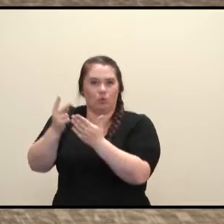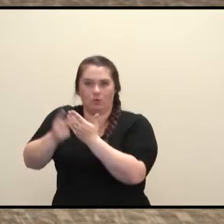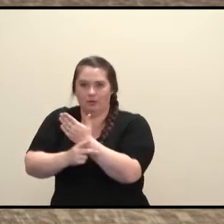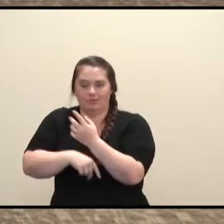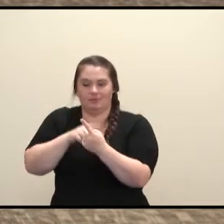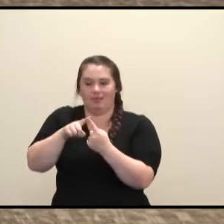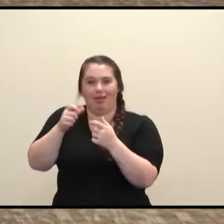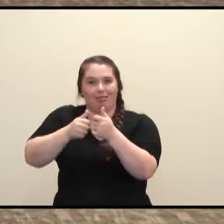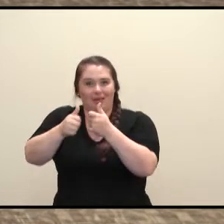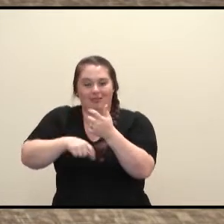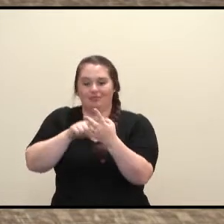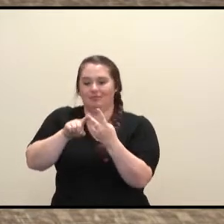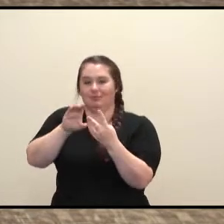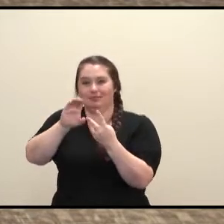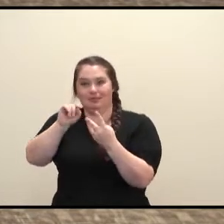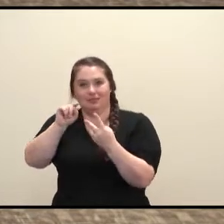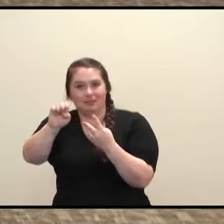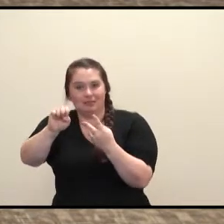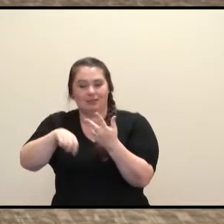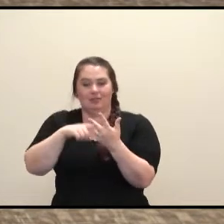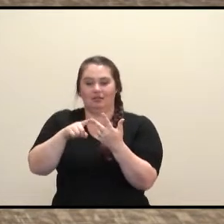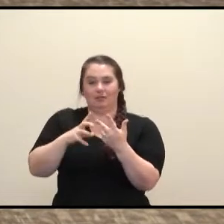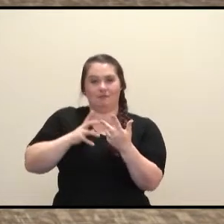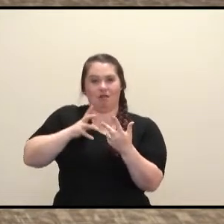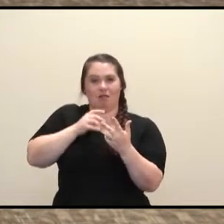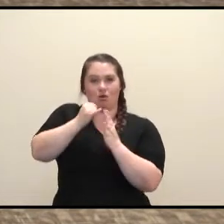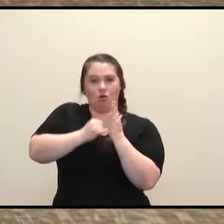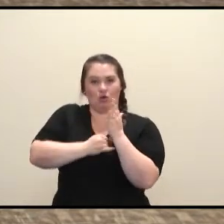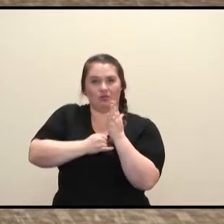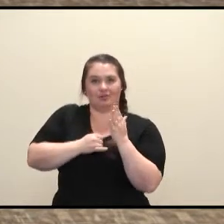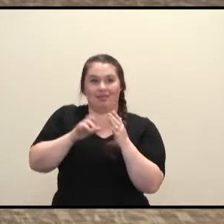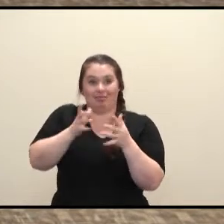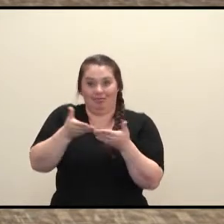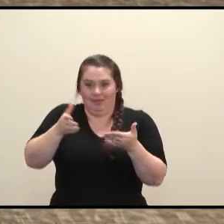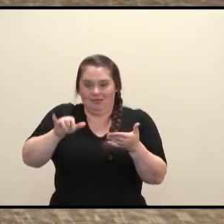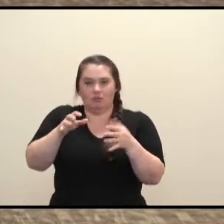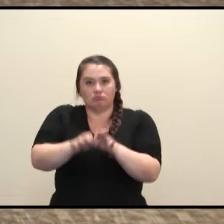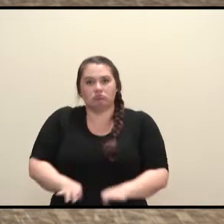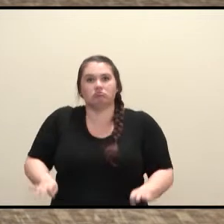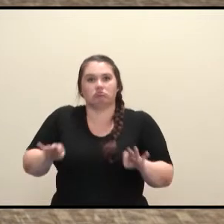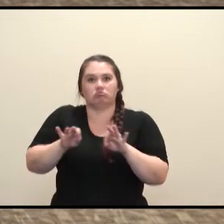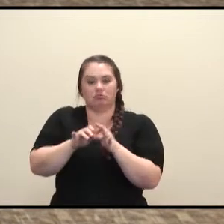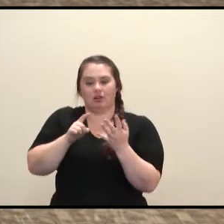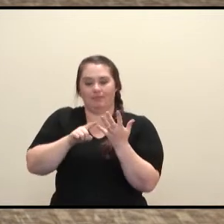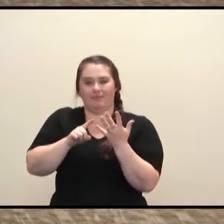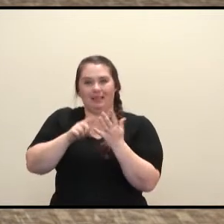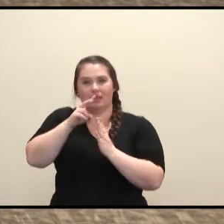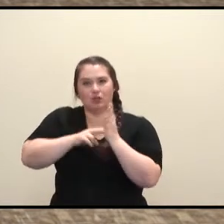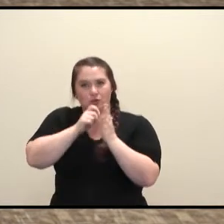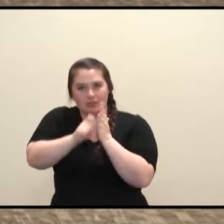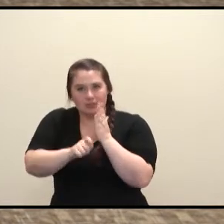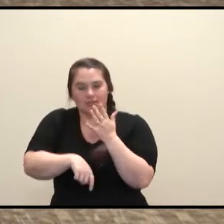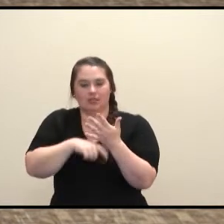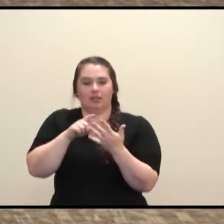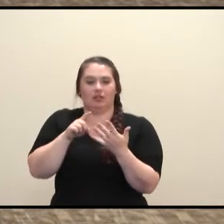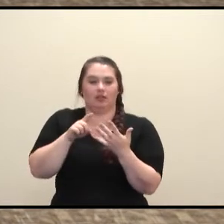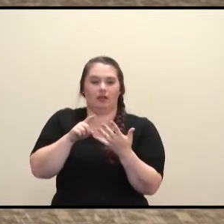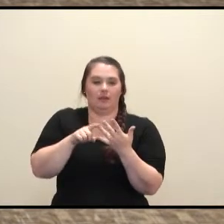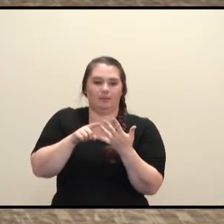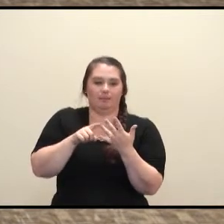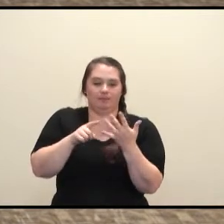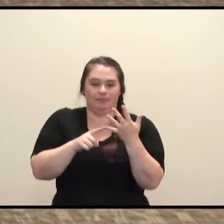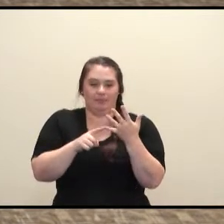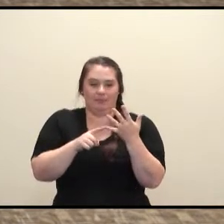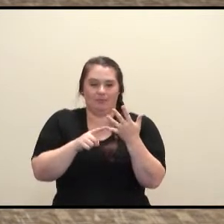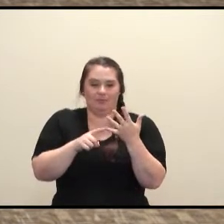or CTE or fine arts, things that are important to us, literacy, academic interventions